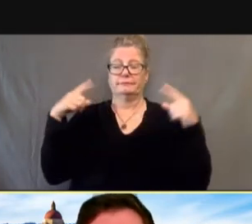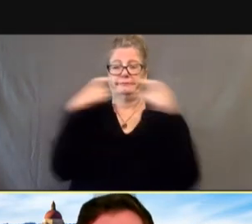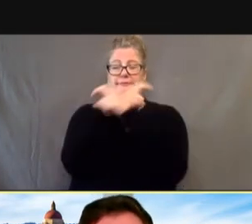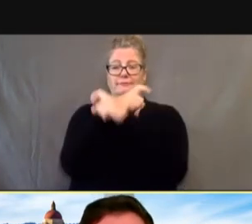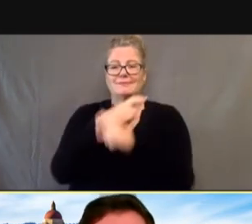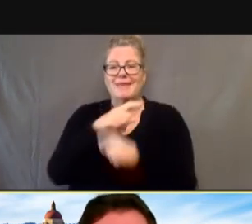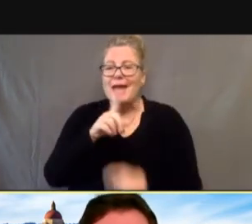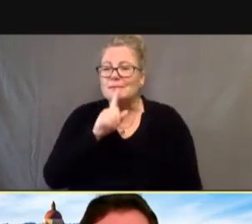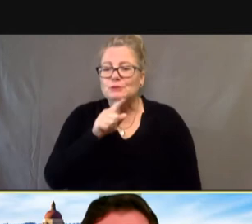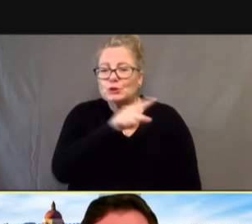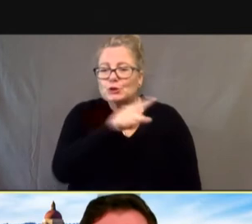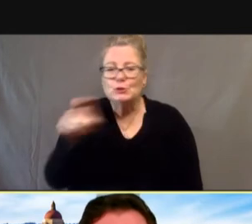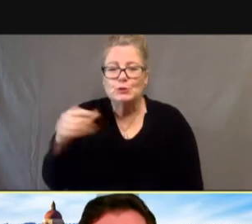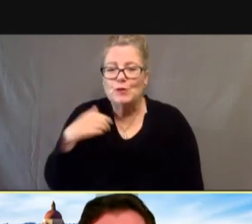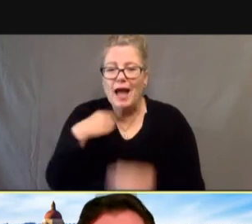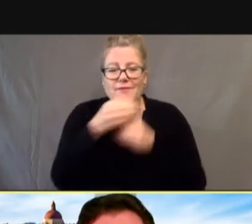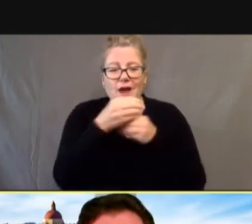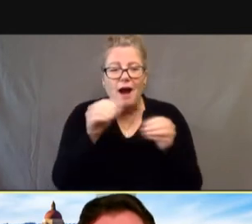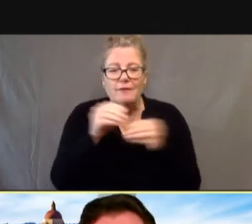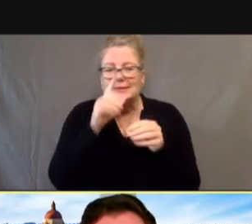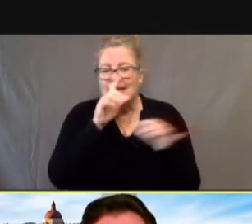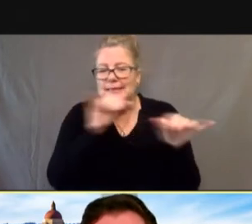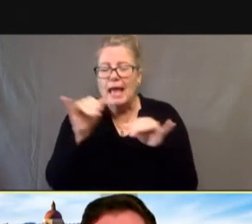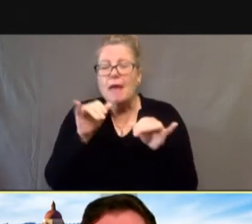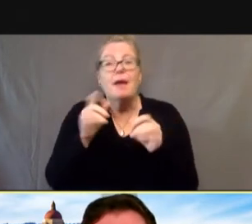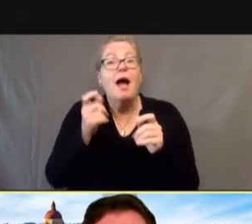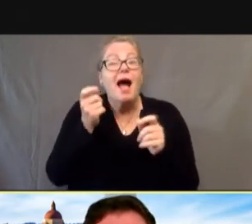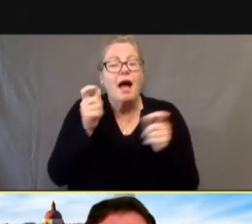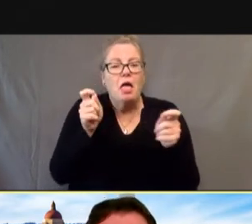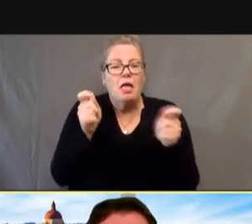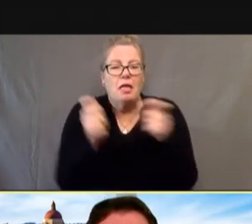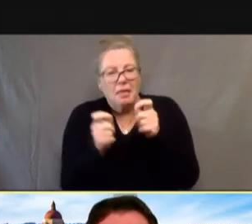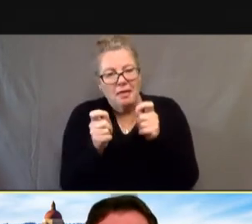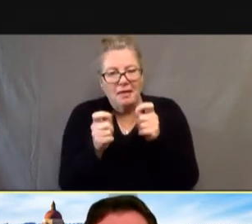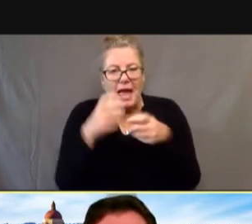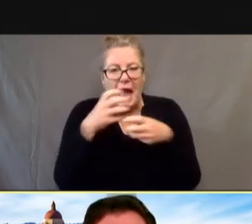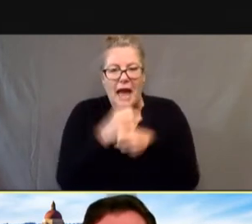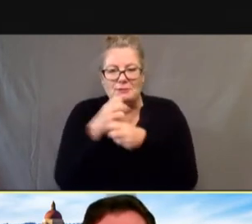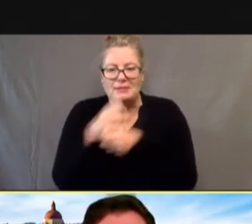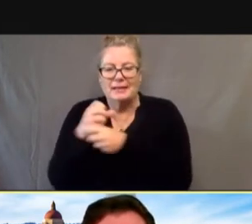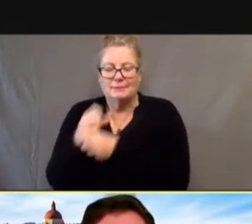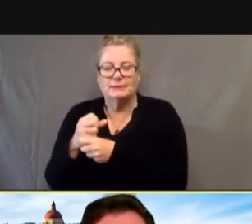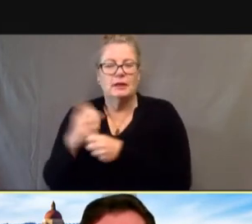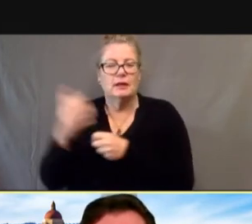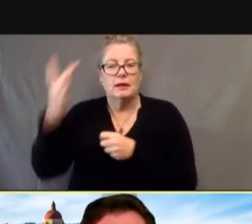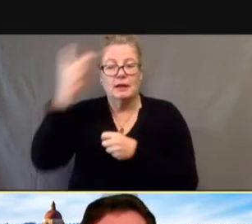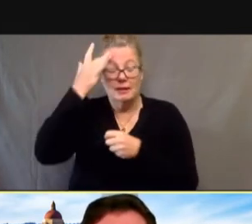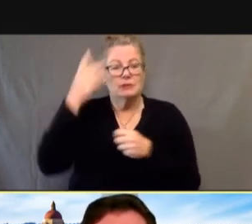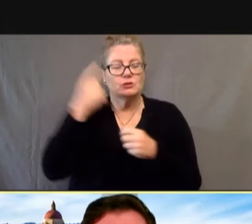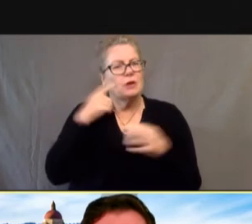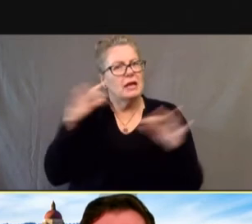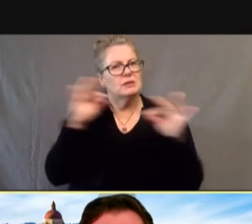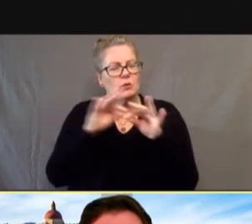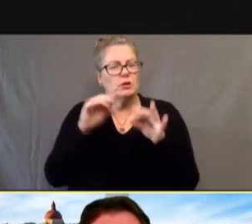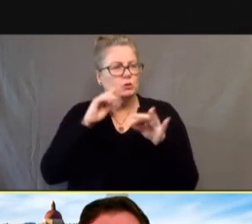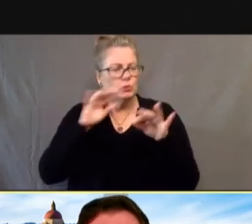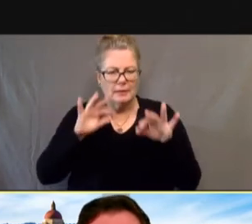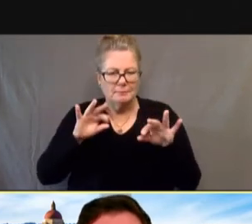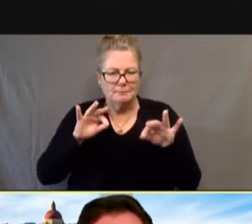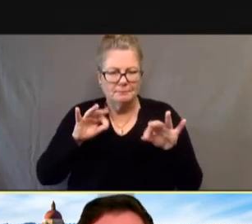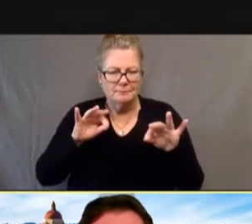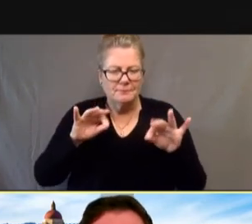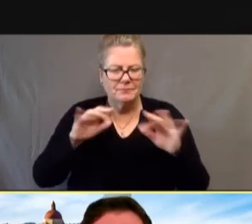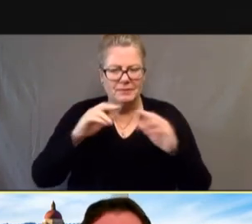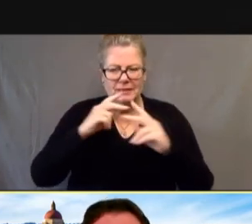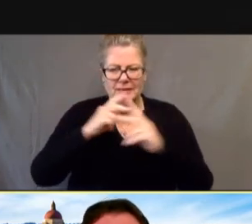offices at your school with probably slightly different acronyms. It was important to connect